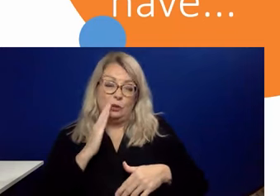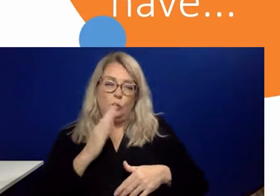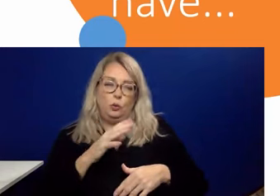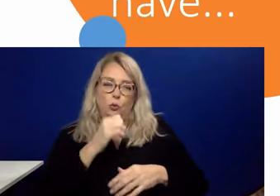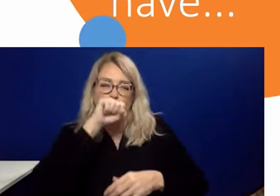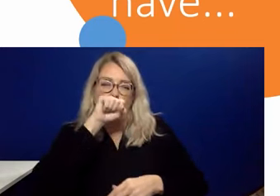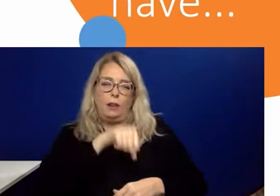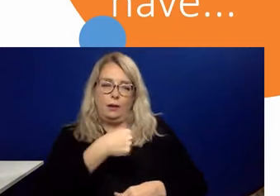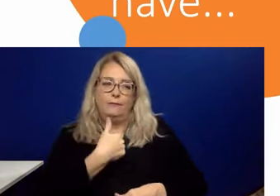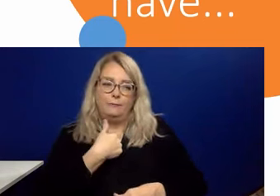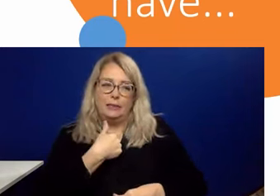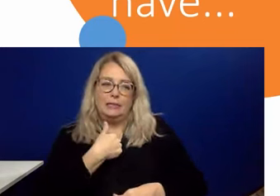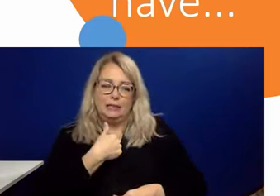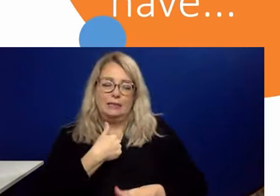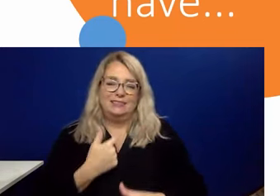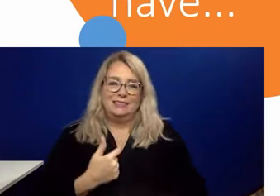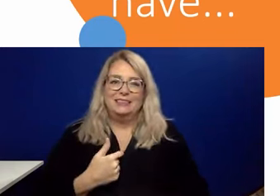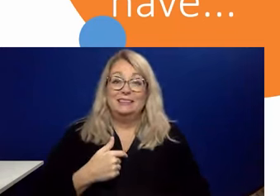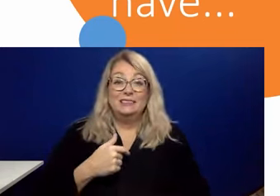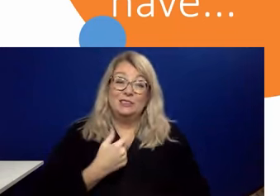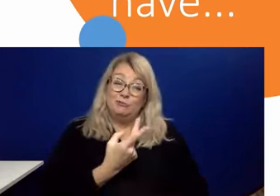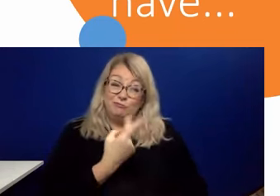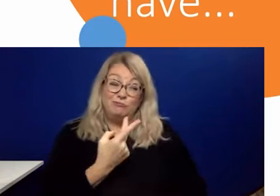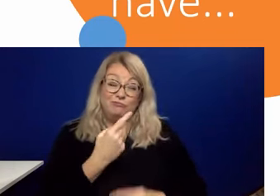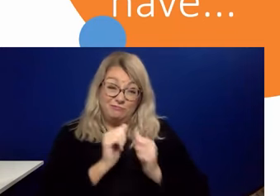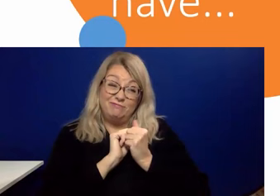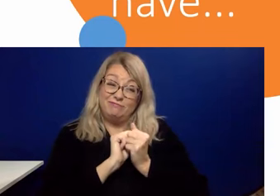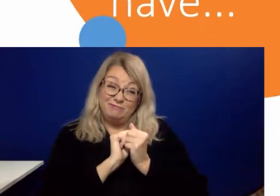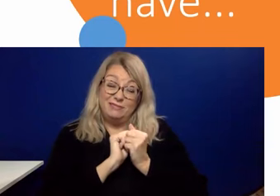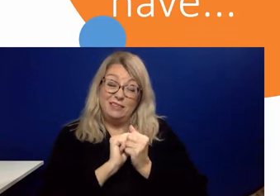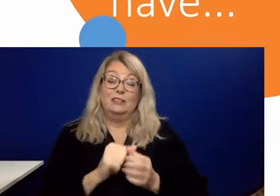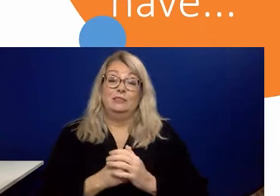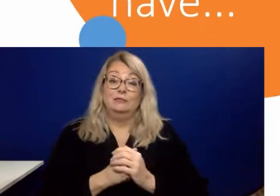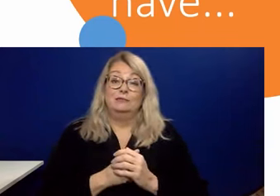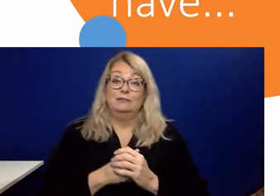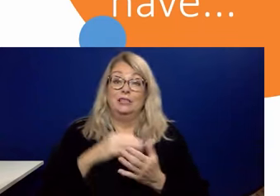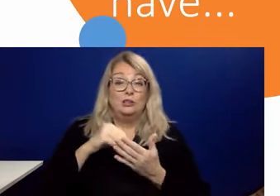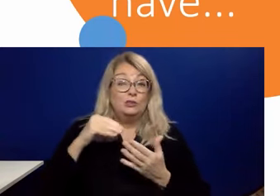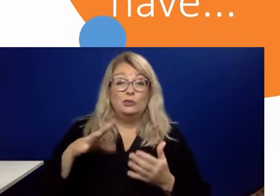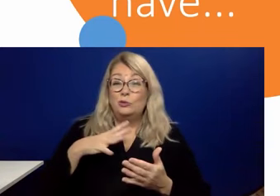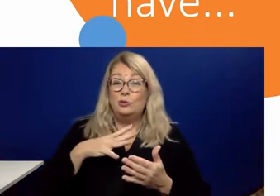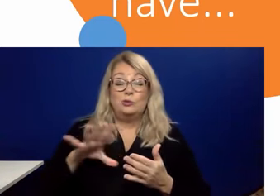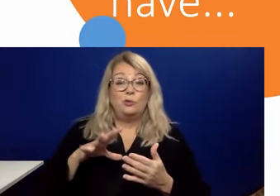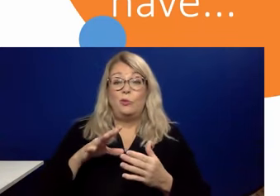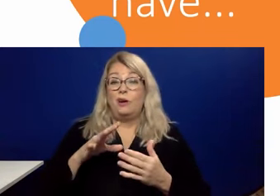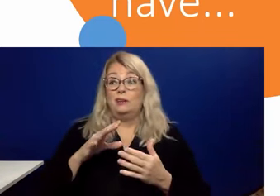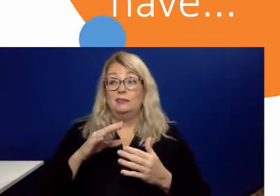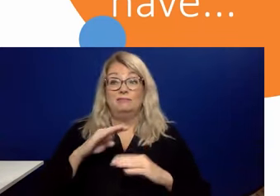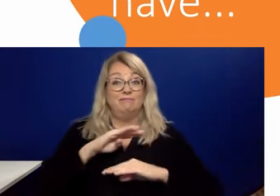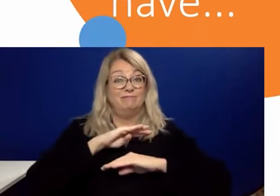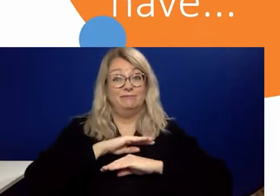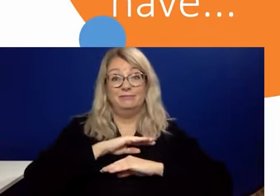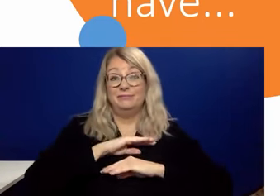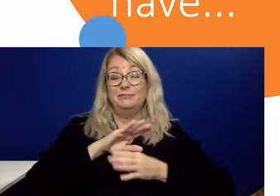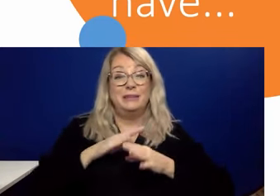beat this together. And sometimes I think maybe students don't want to meet those deadlines. So they may not like me, but are